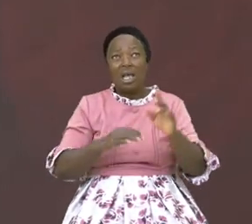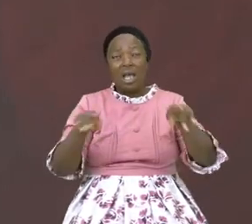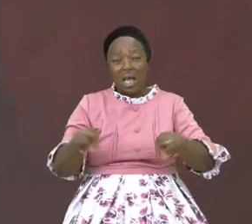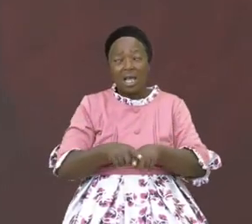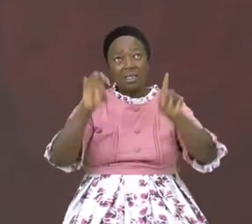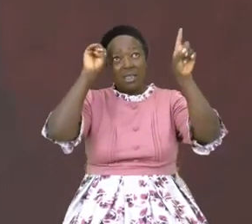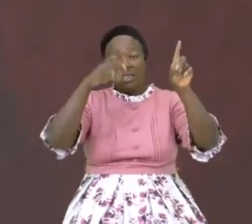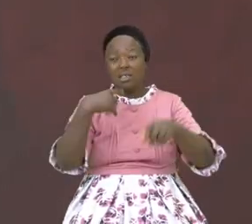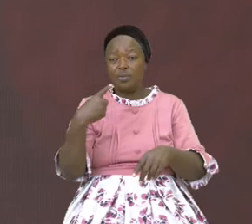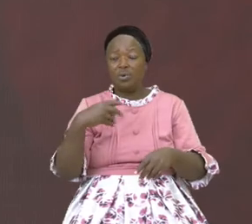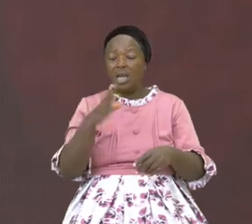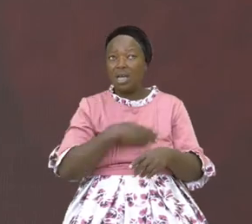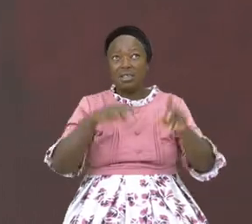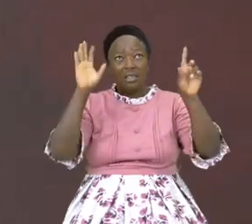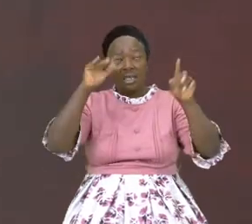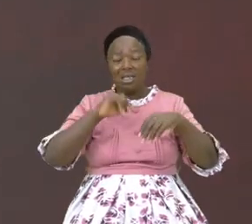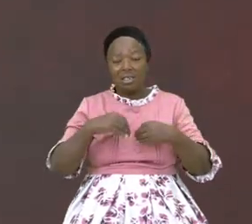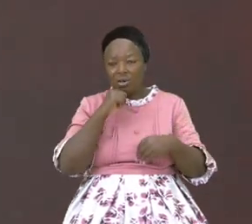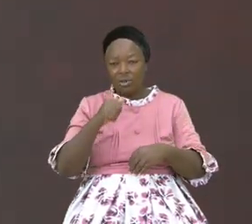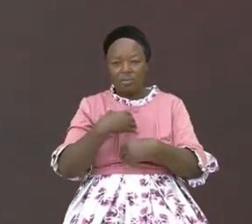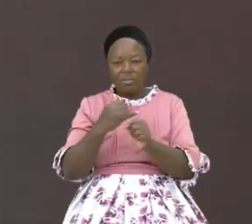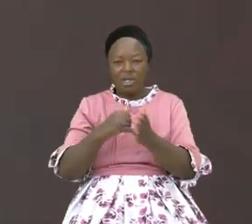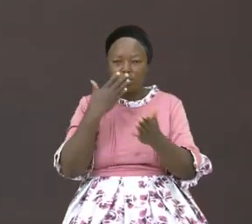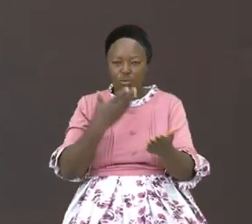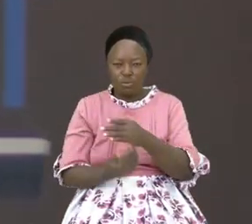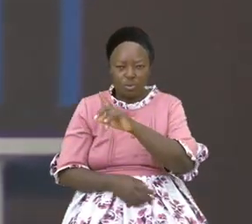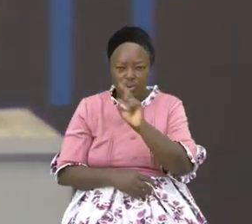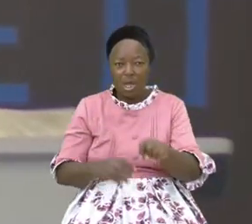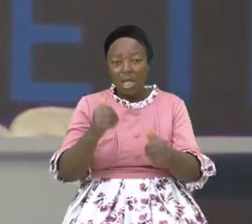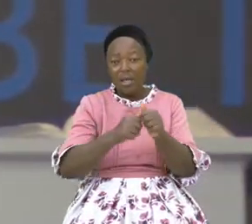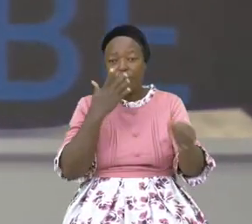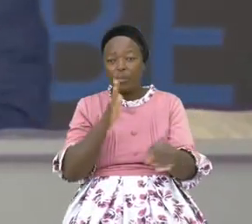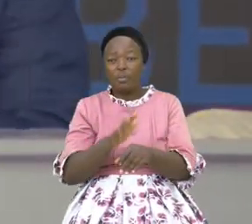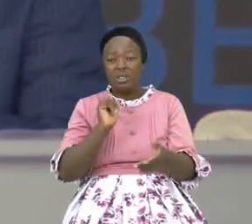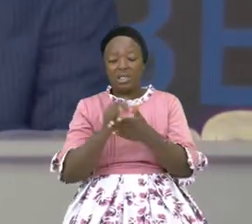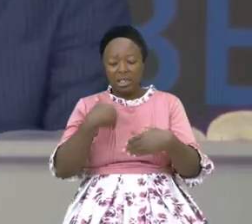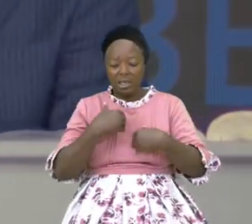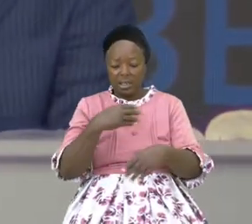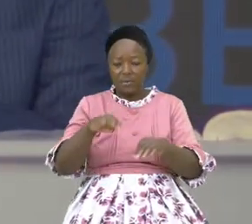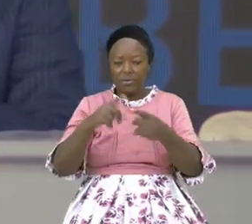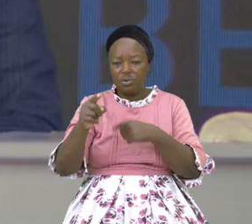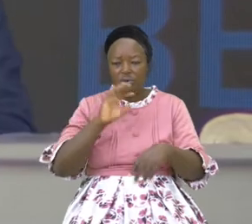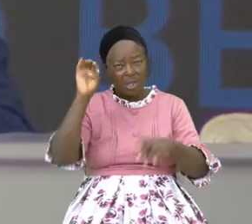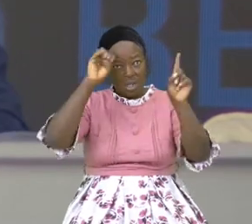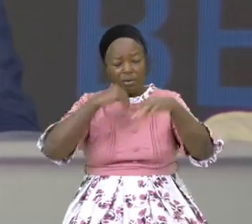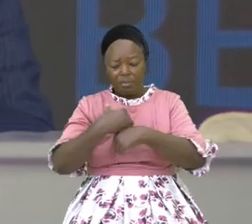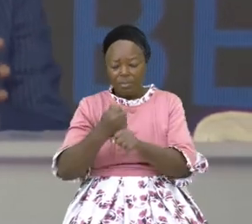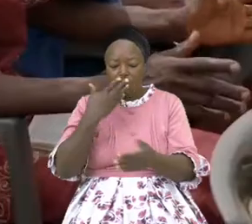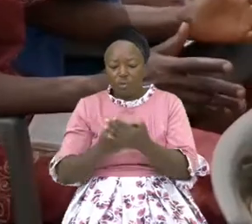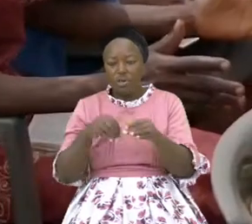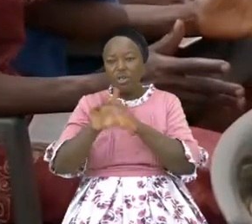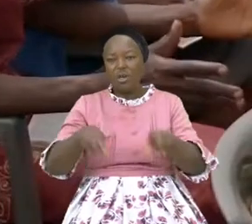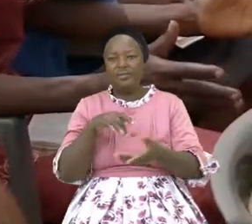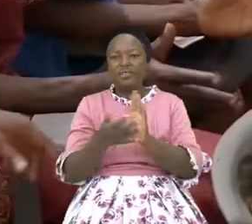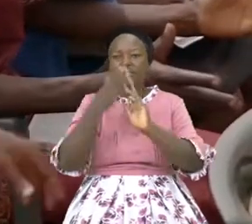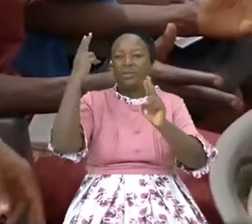spoken, and shall he not make it good? Every promise he has given you, it will make good in your life in